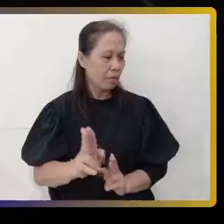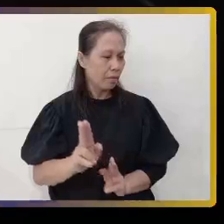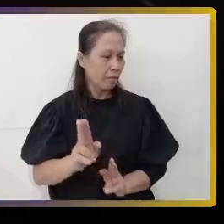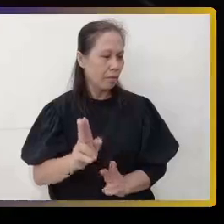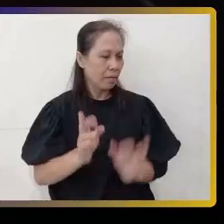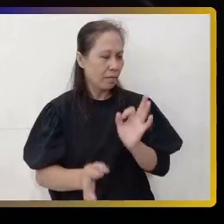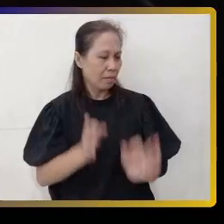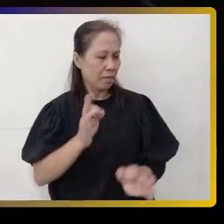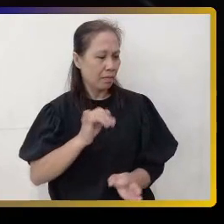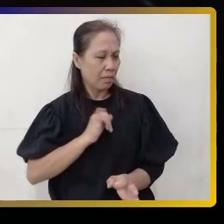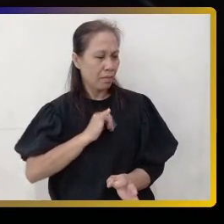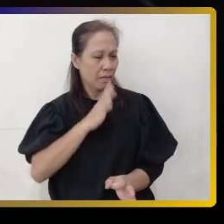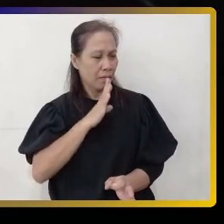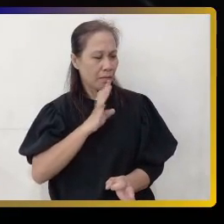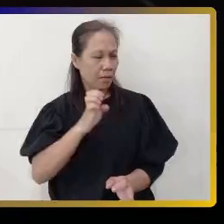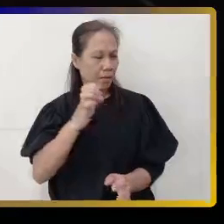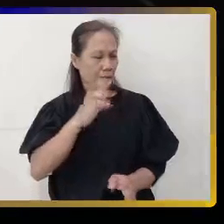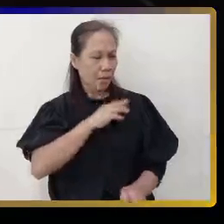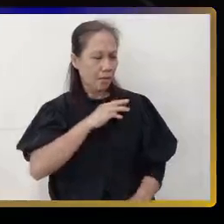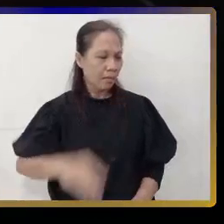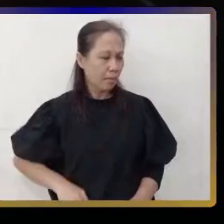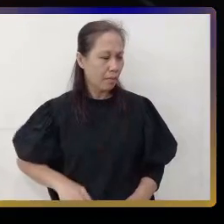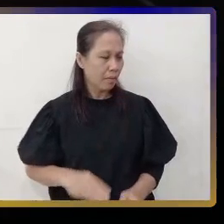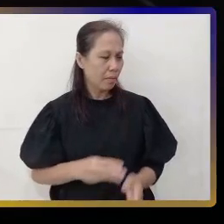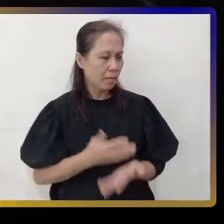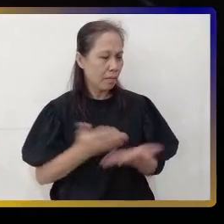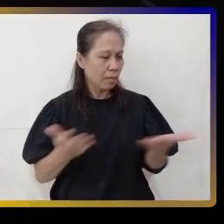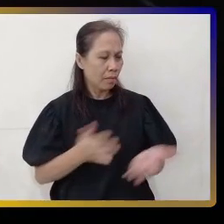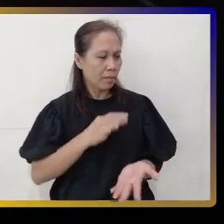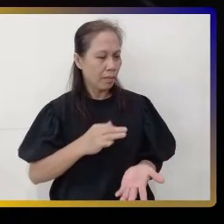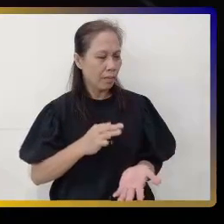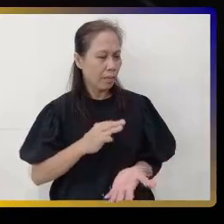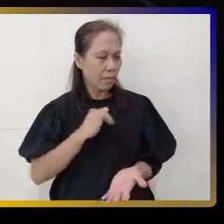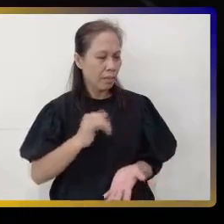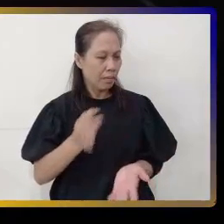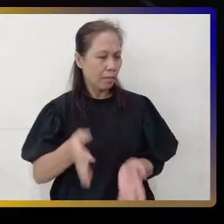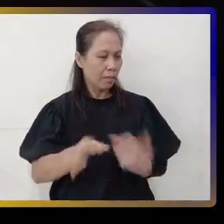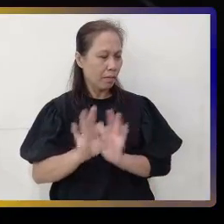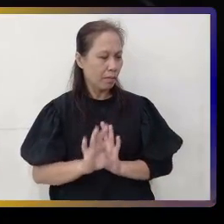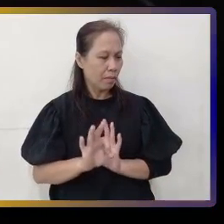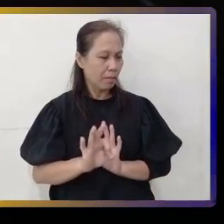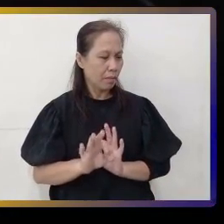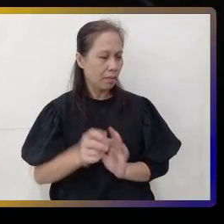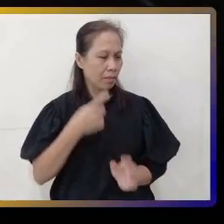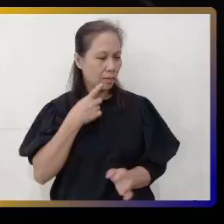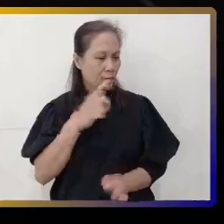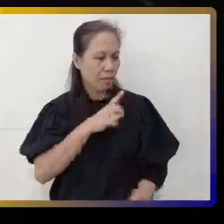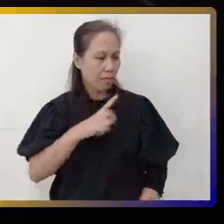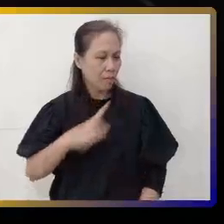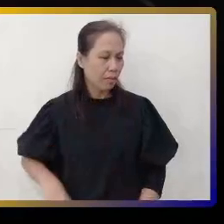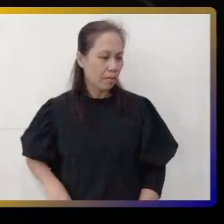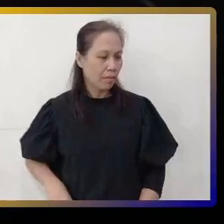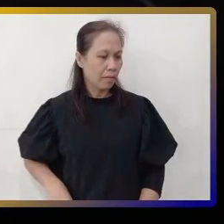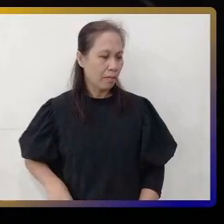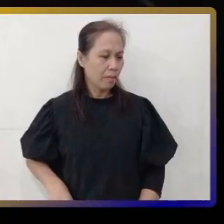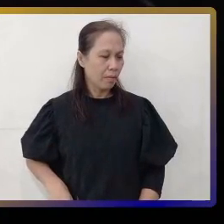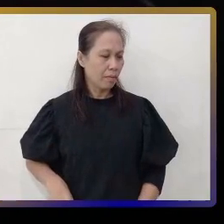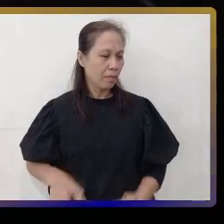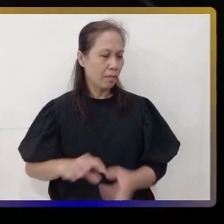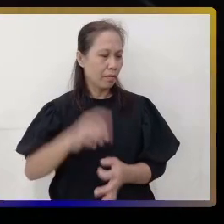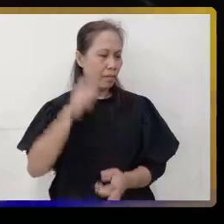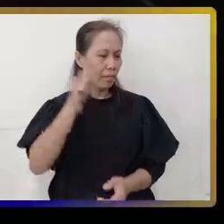master Where's my fear say the Lord of host unto you Oh